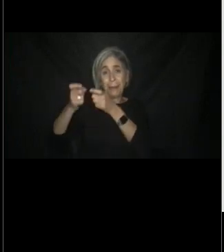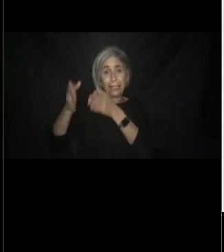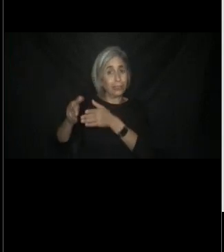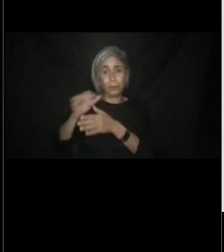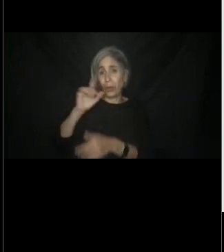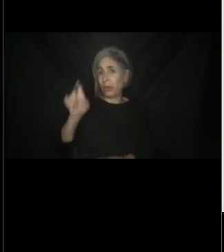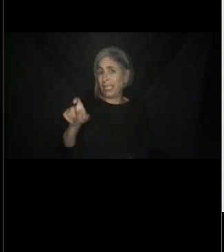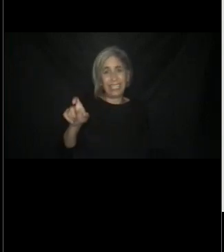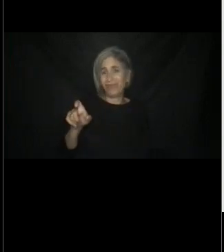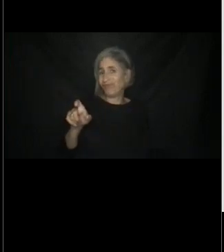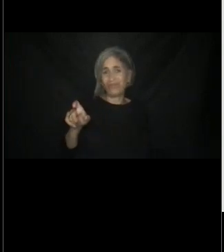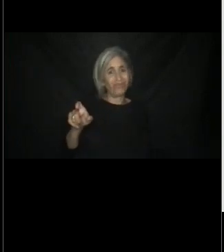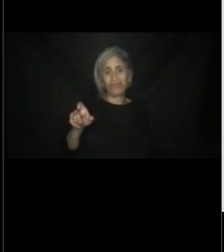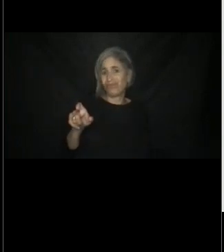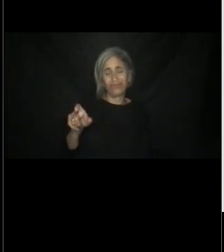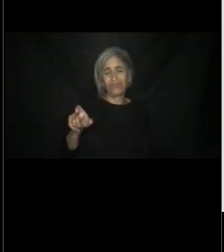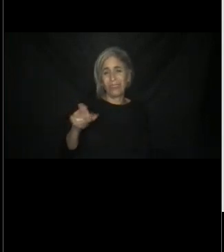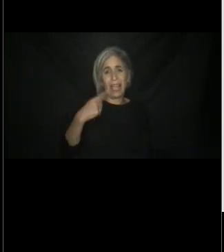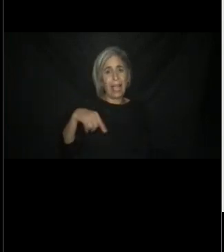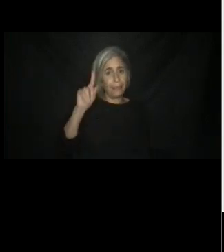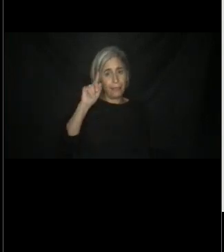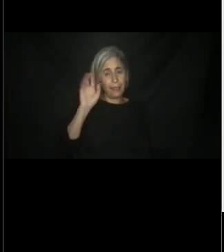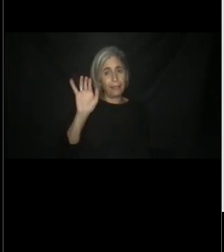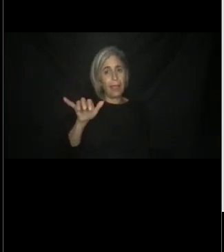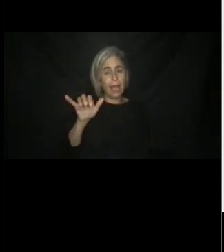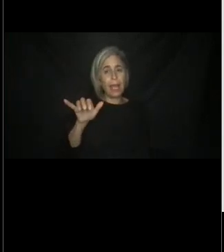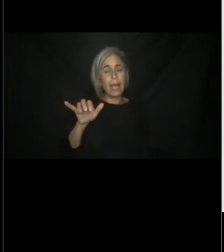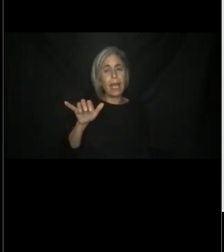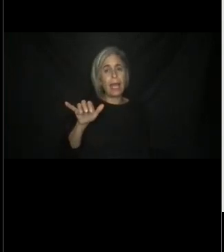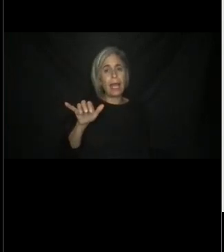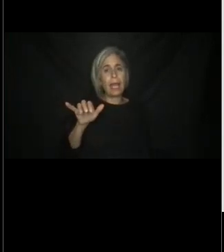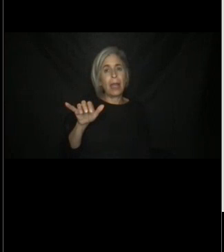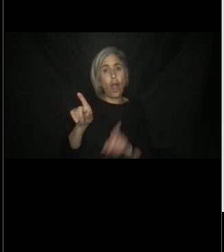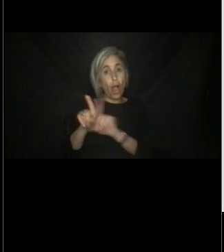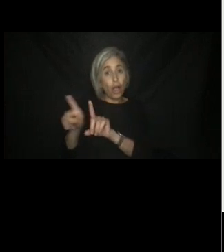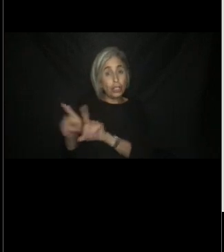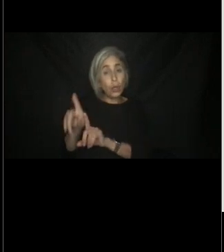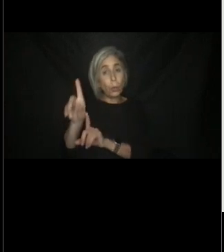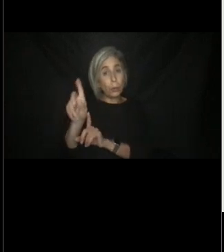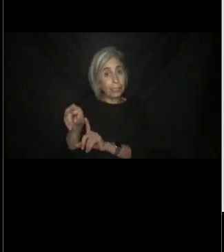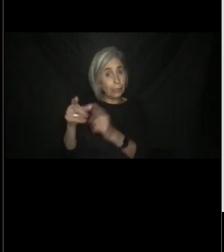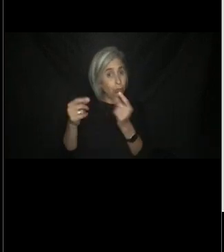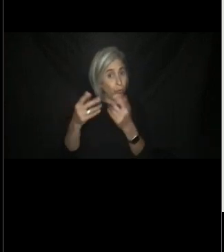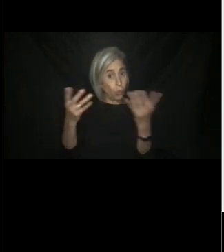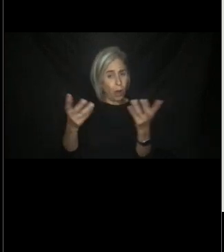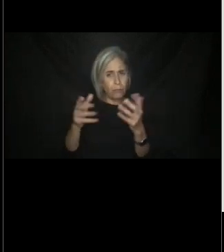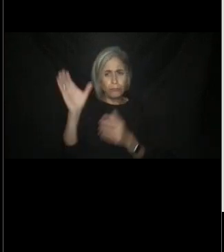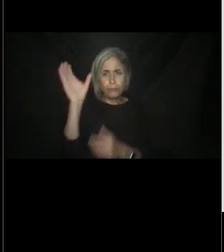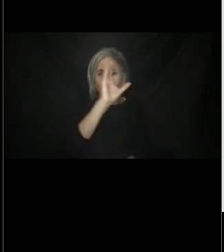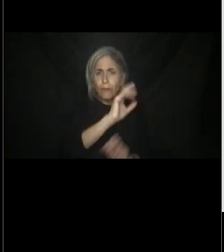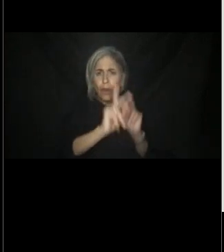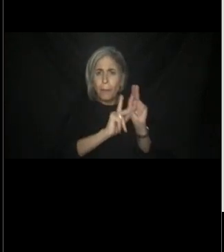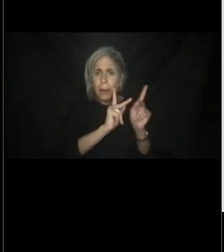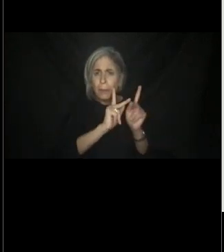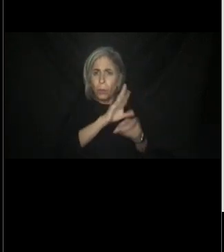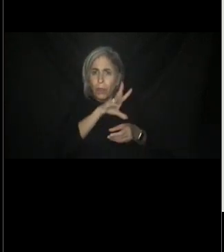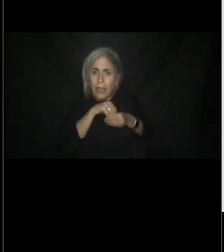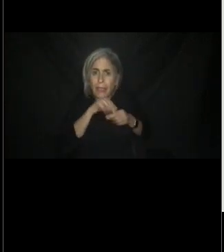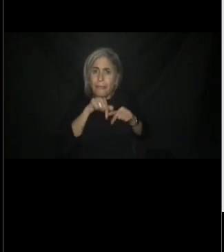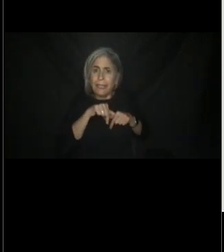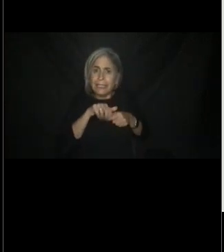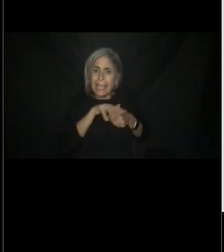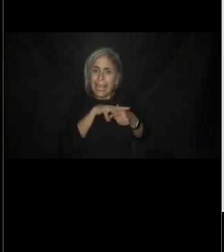And I think that we also need to look for people within this